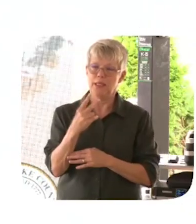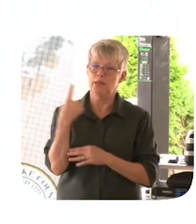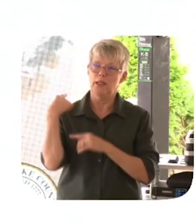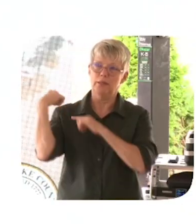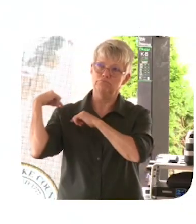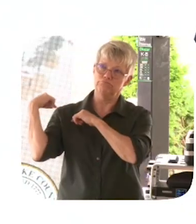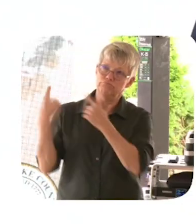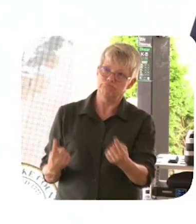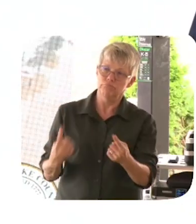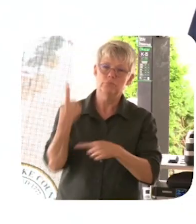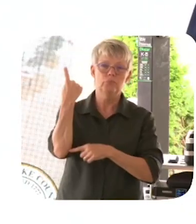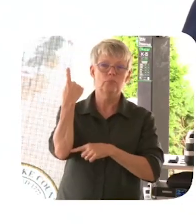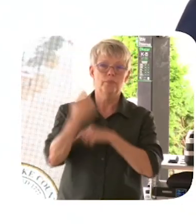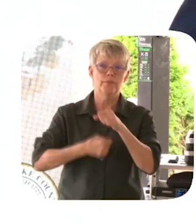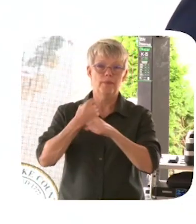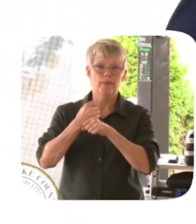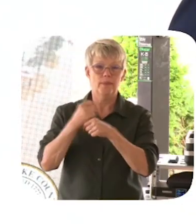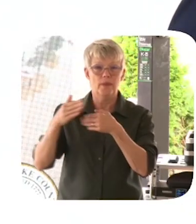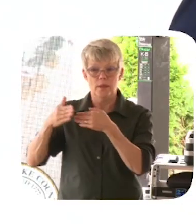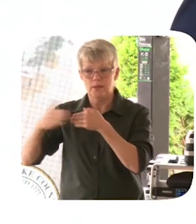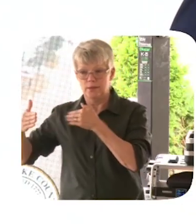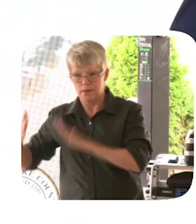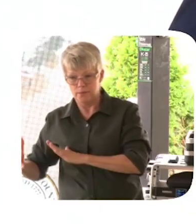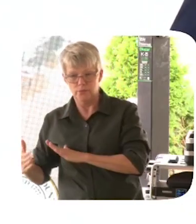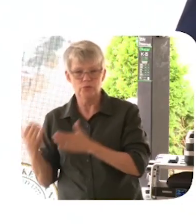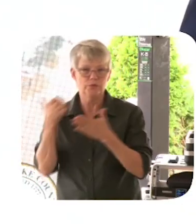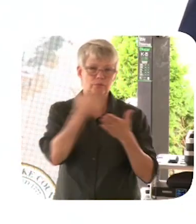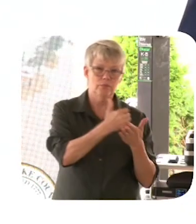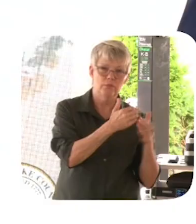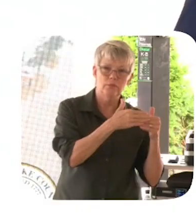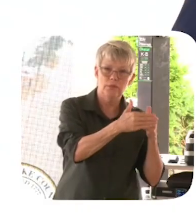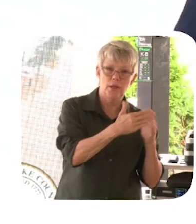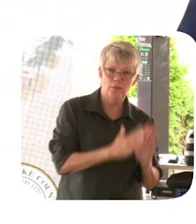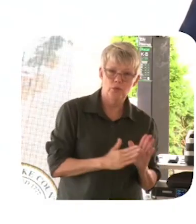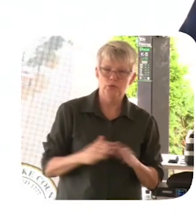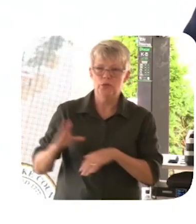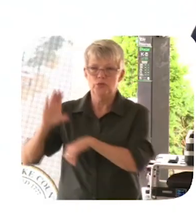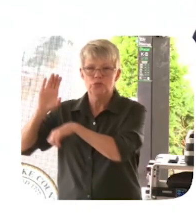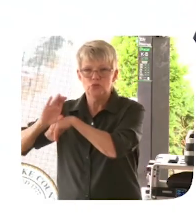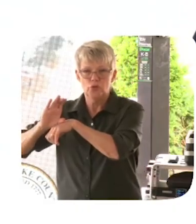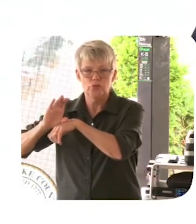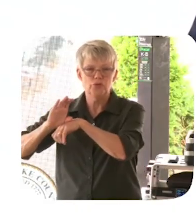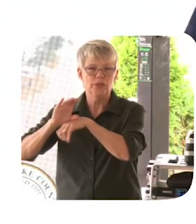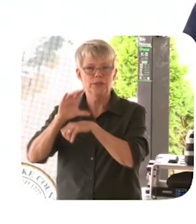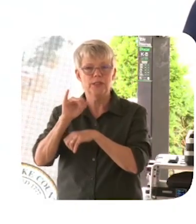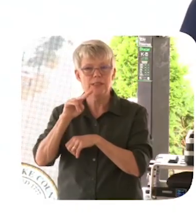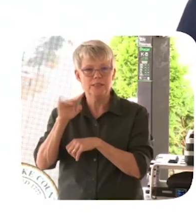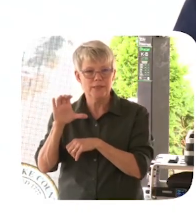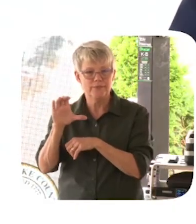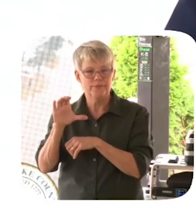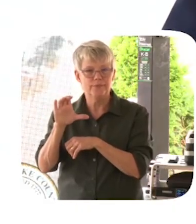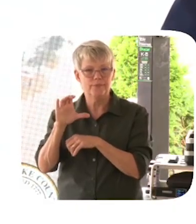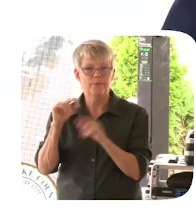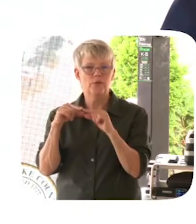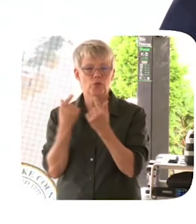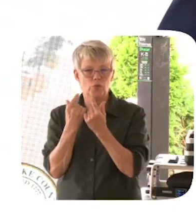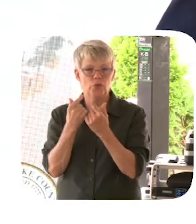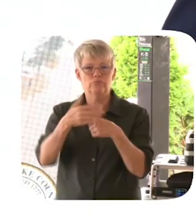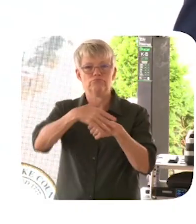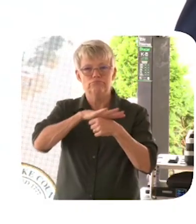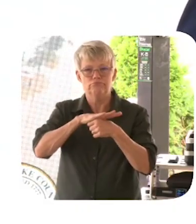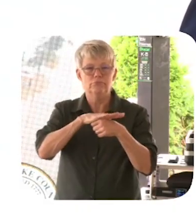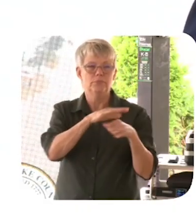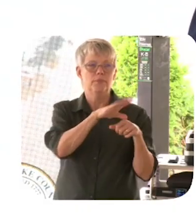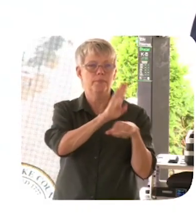year. Neighbors helping neighbors. Churches, civic groups, local businesses stepped